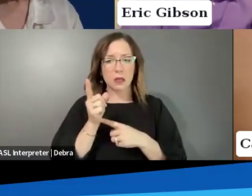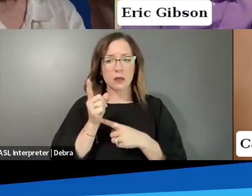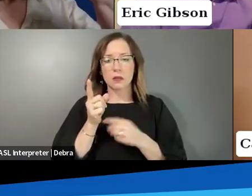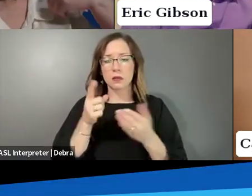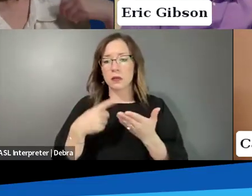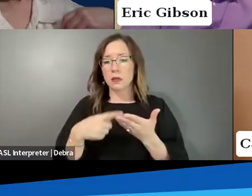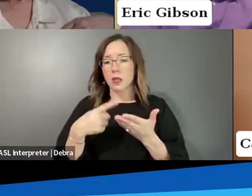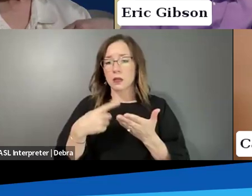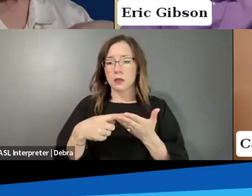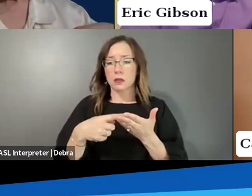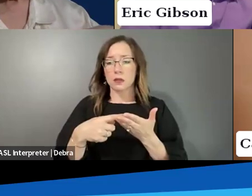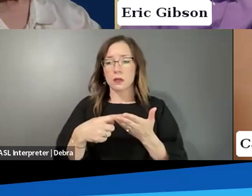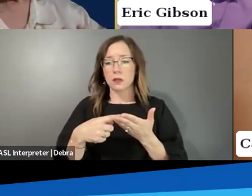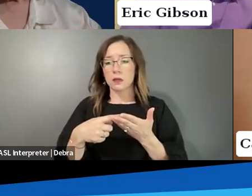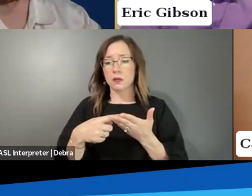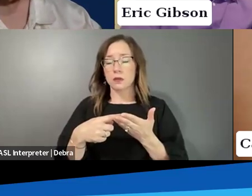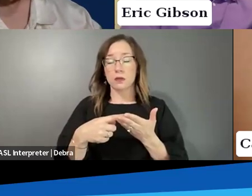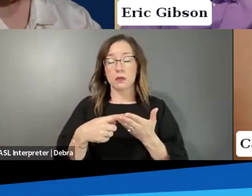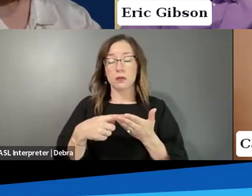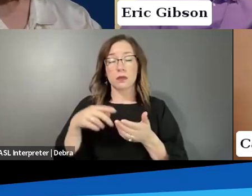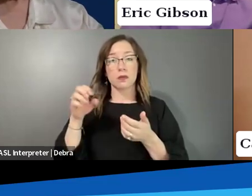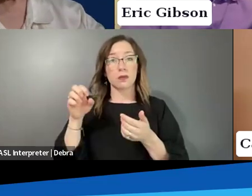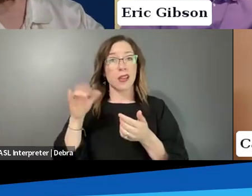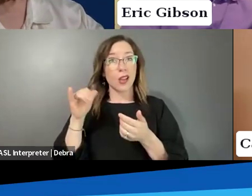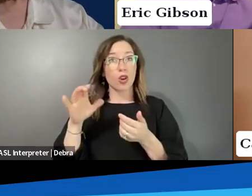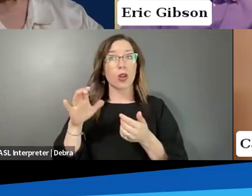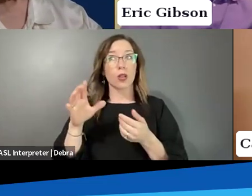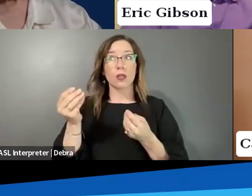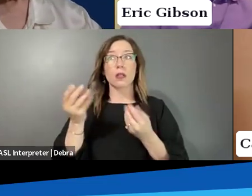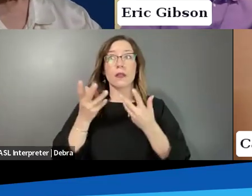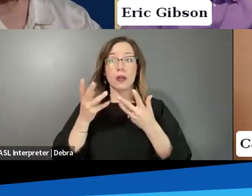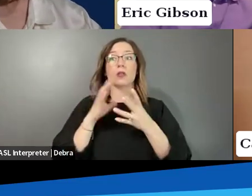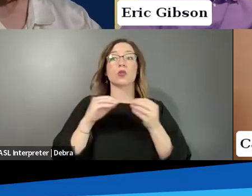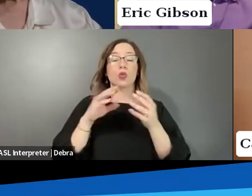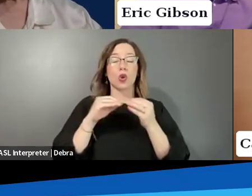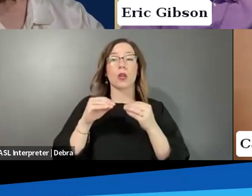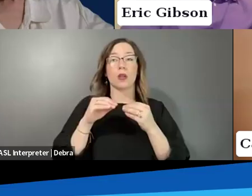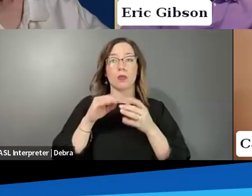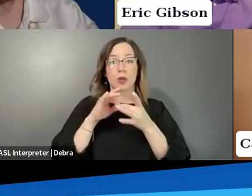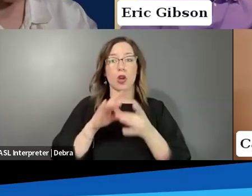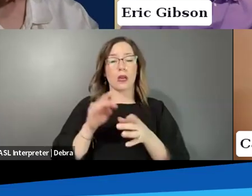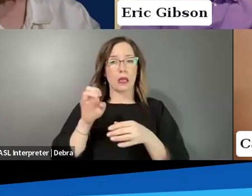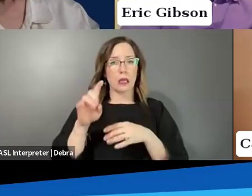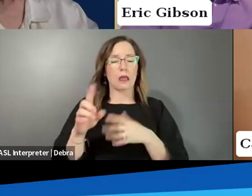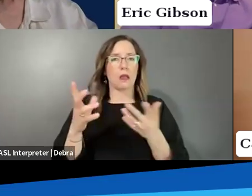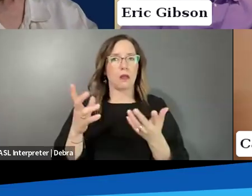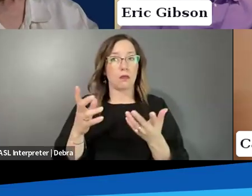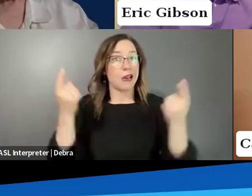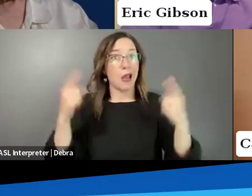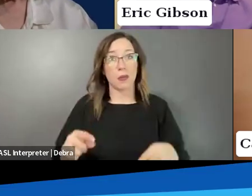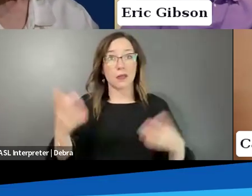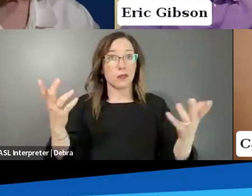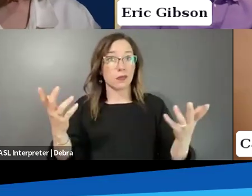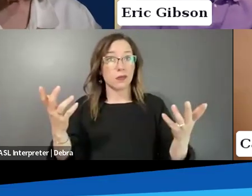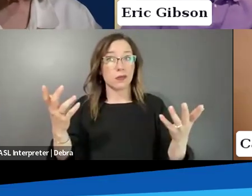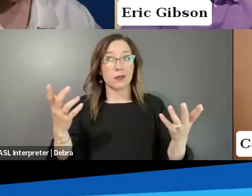that, because Eric has certainly given us the story about ED, and you know, it happens, and